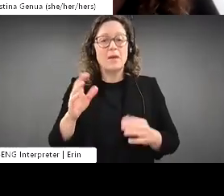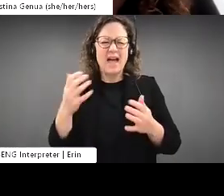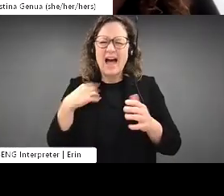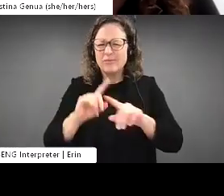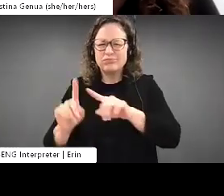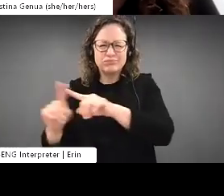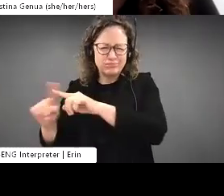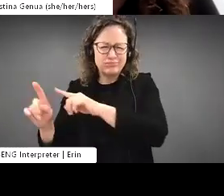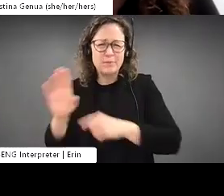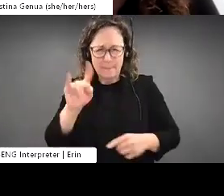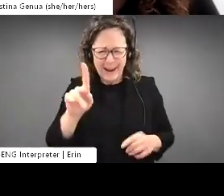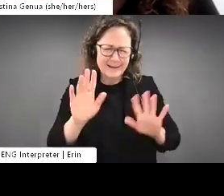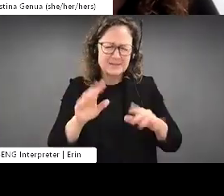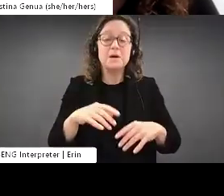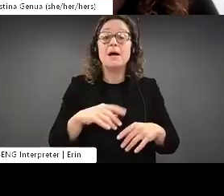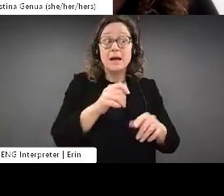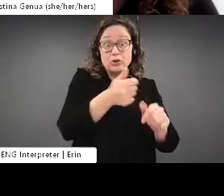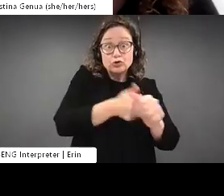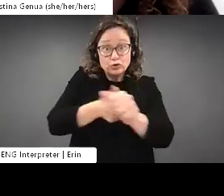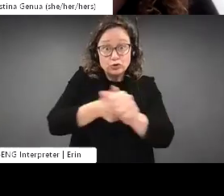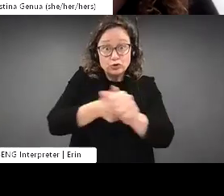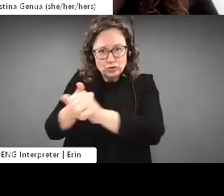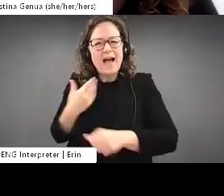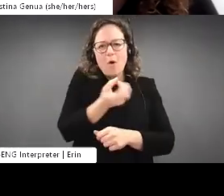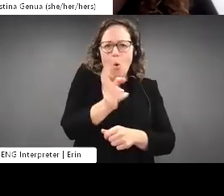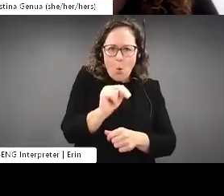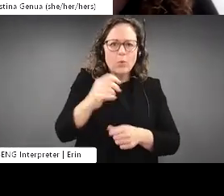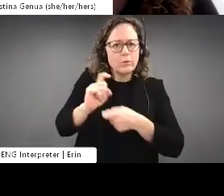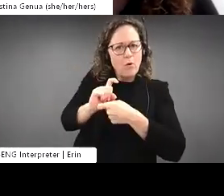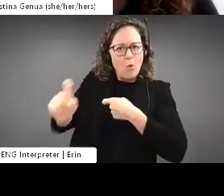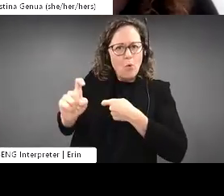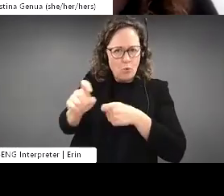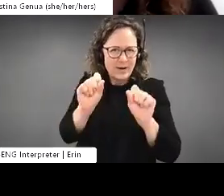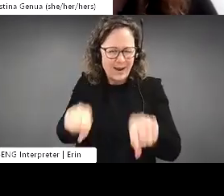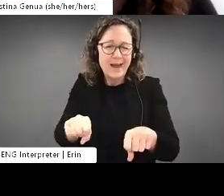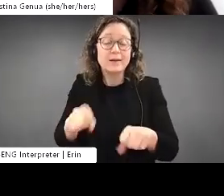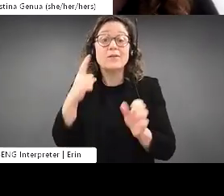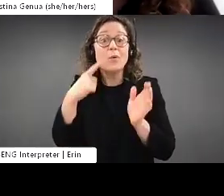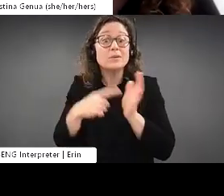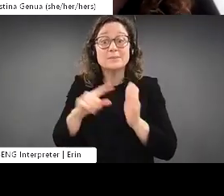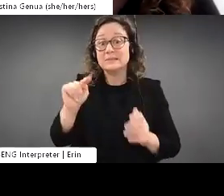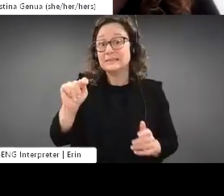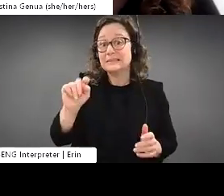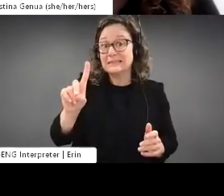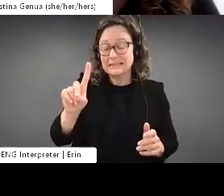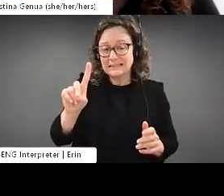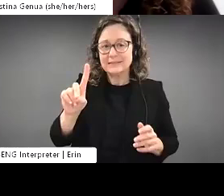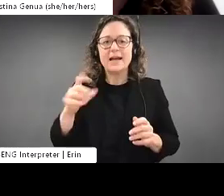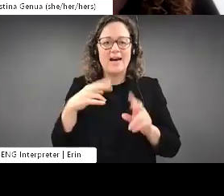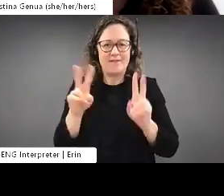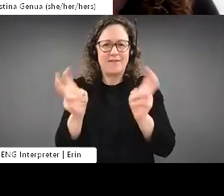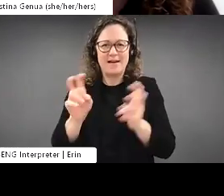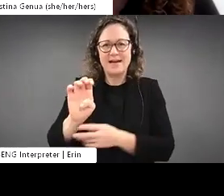line. And that's, you can actually through your online bank app to get